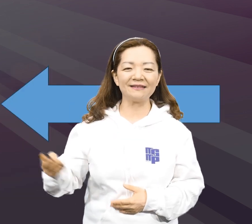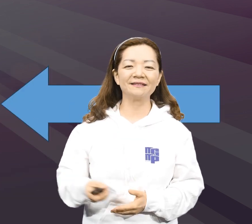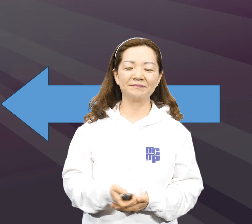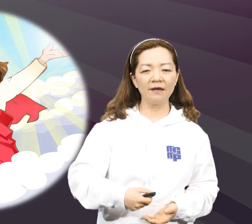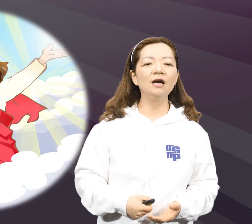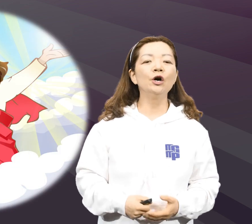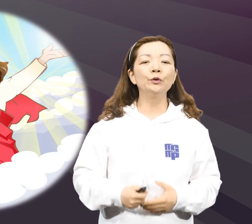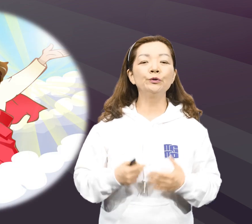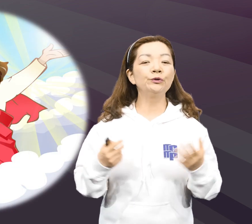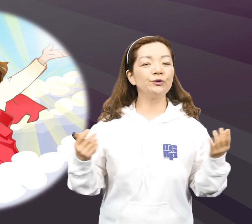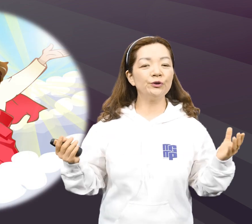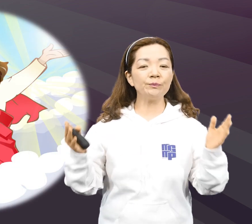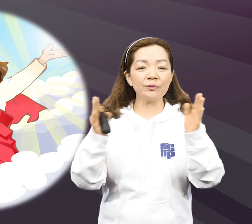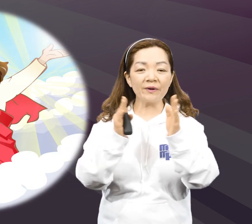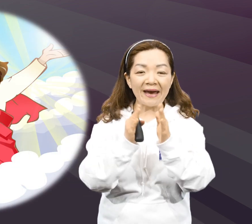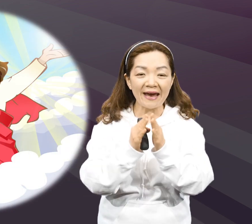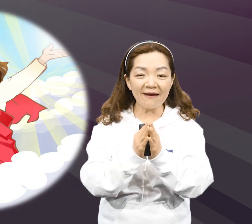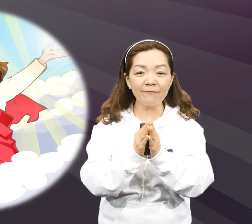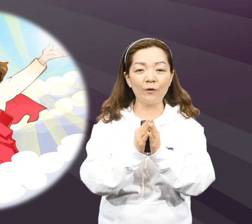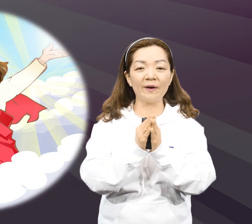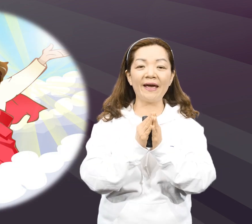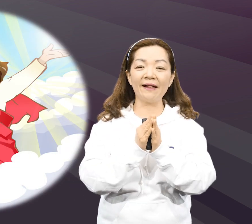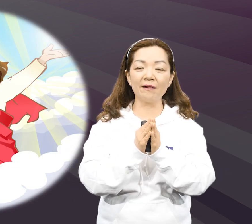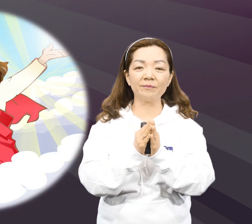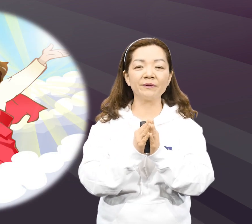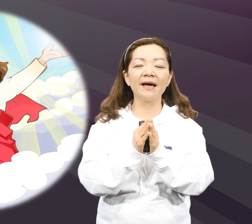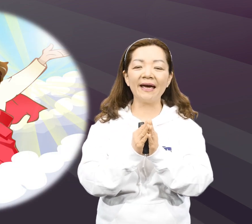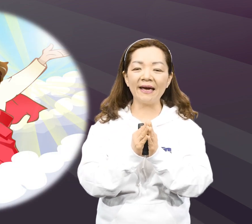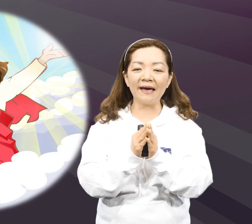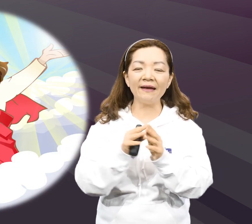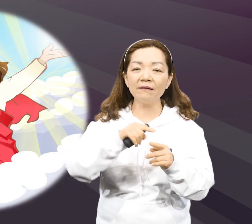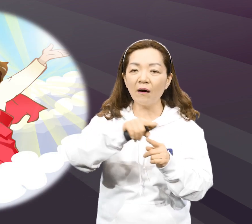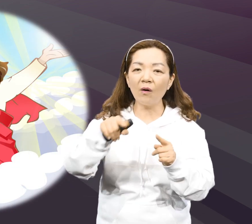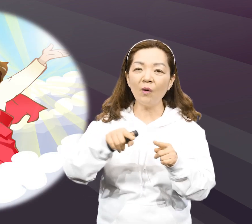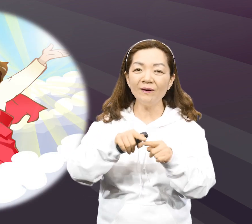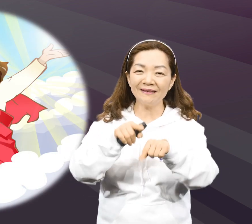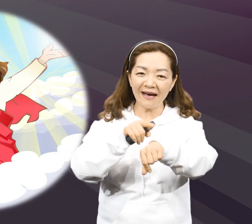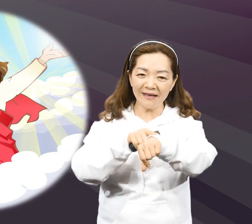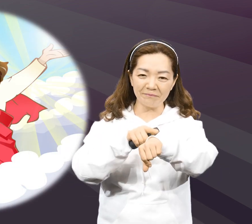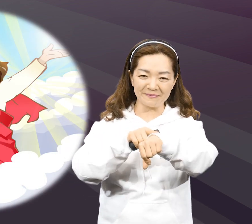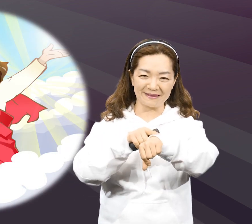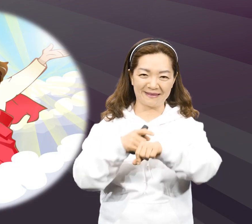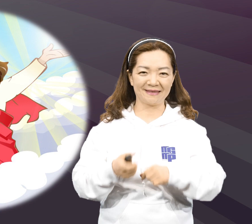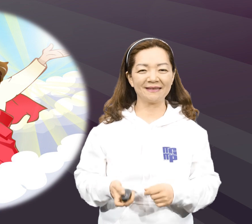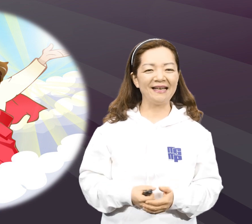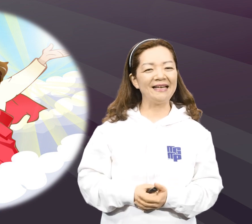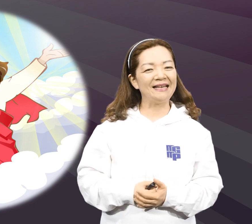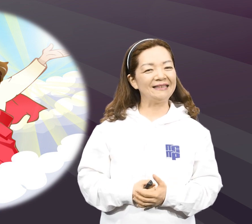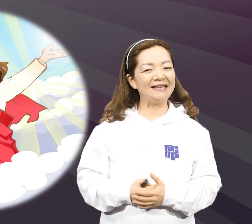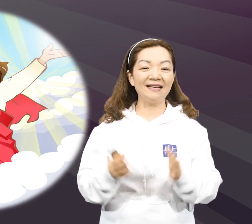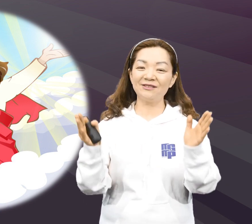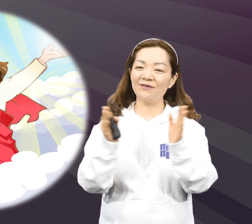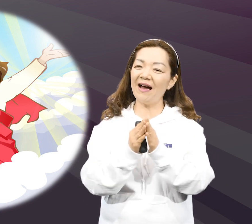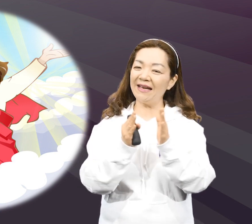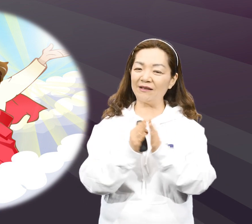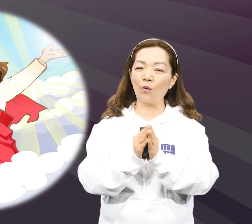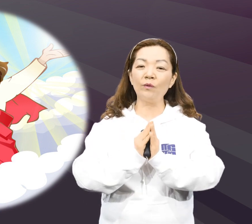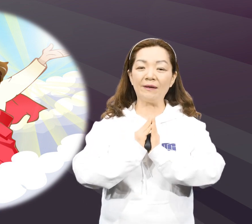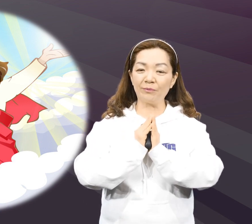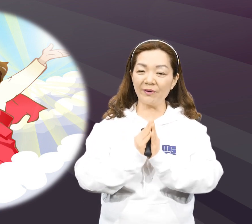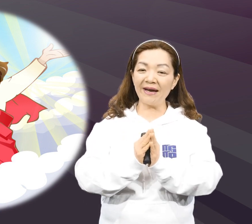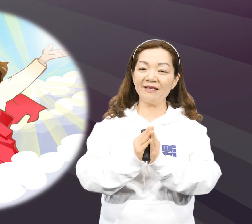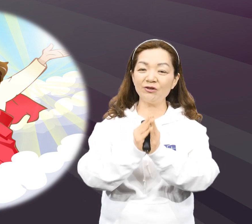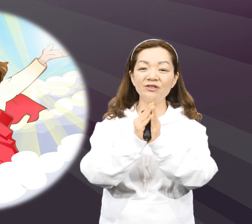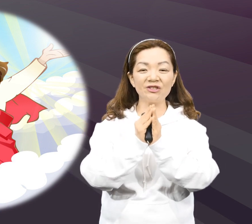God. Who do you pray for help at all times? That's right.